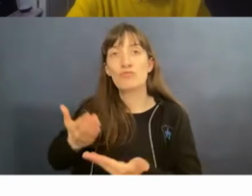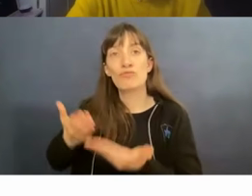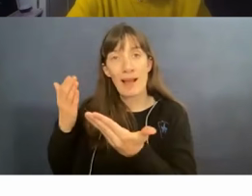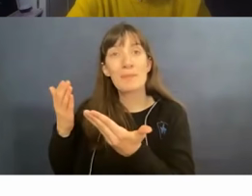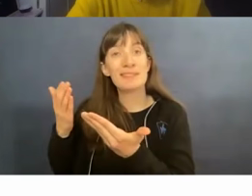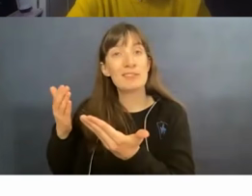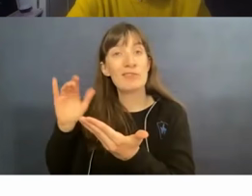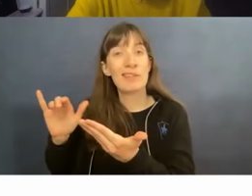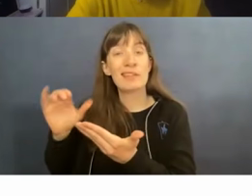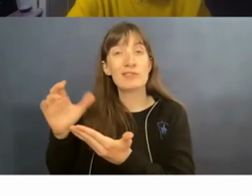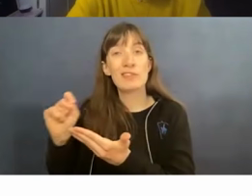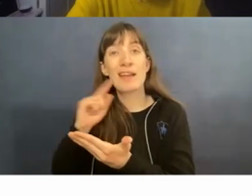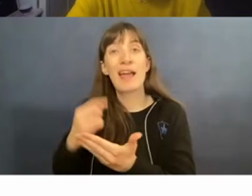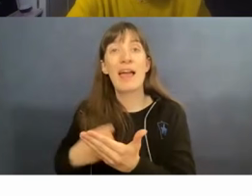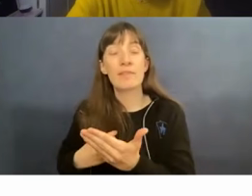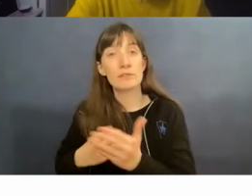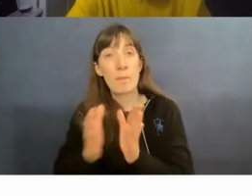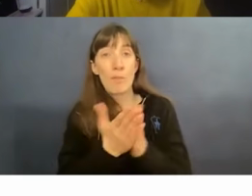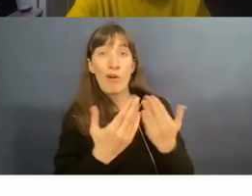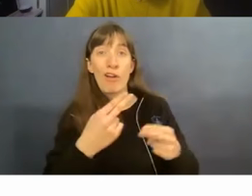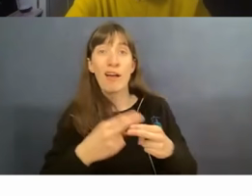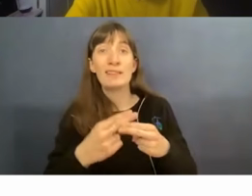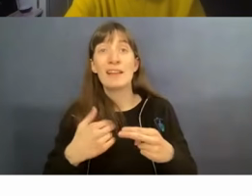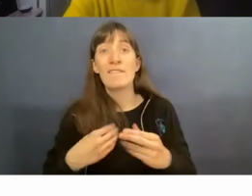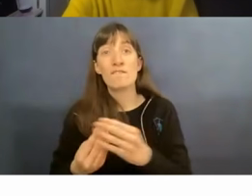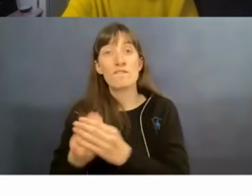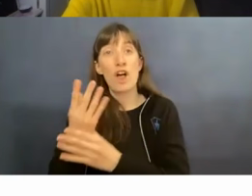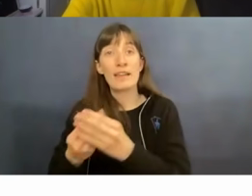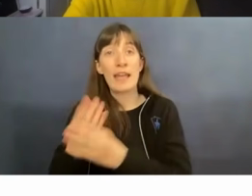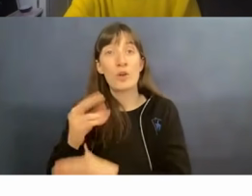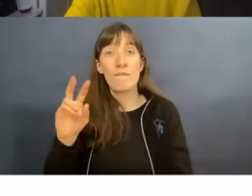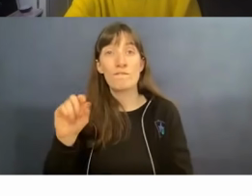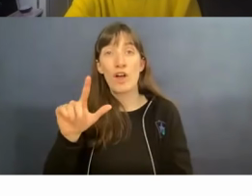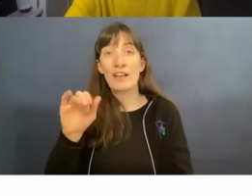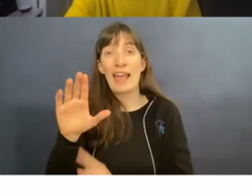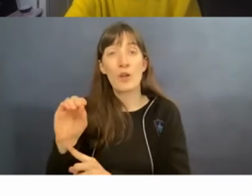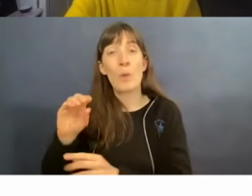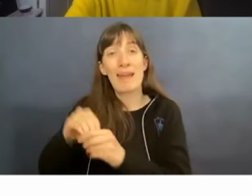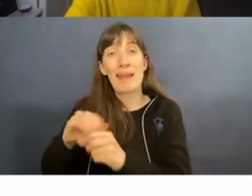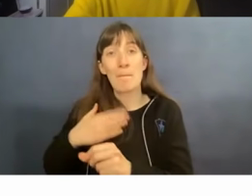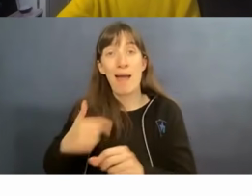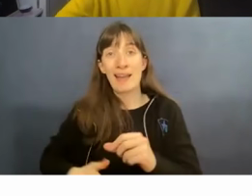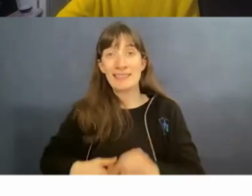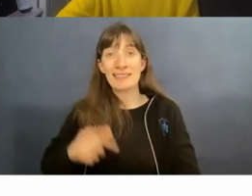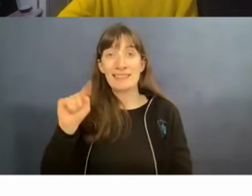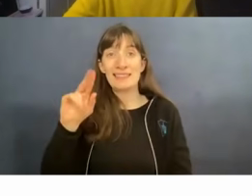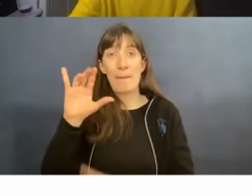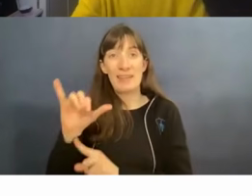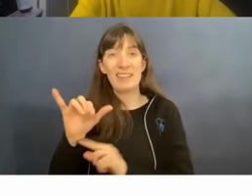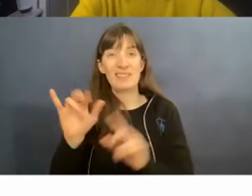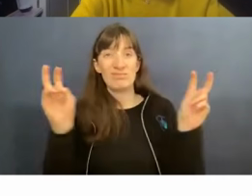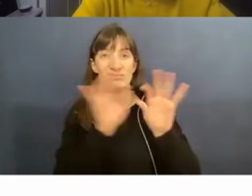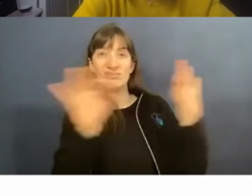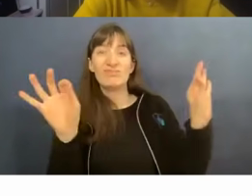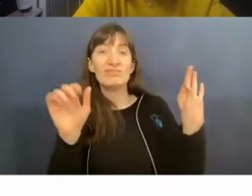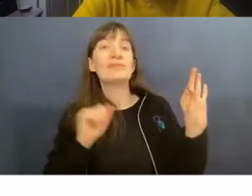Tummy. It's a book that someone in the chat uses with youth. So I'm going to add that to my notes, so I can maybe add a link to